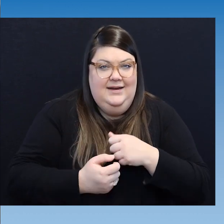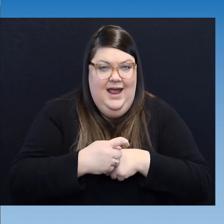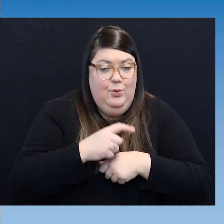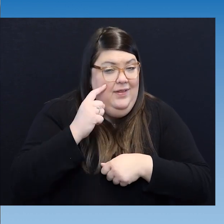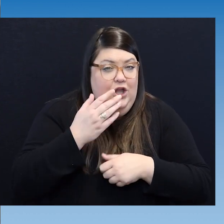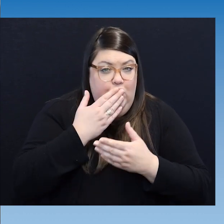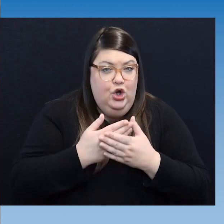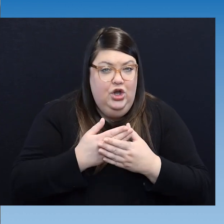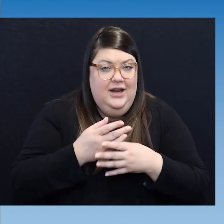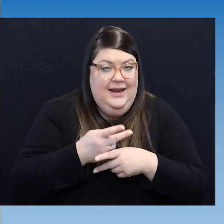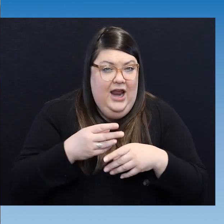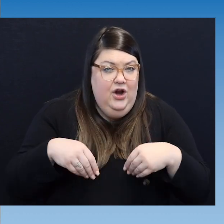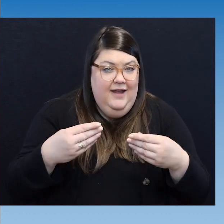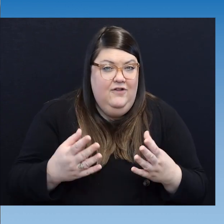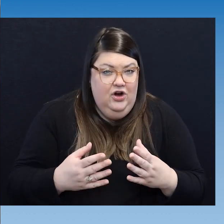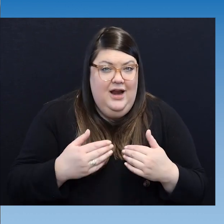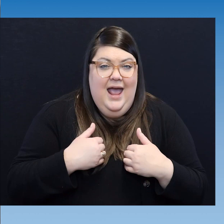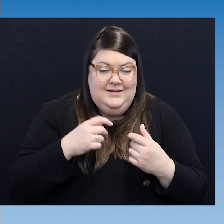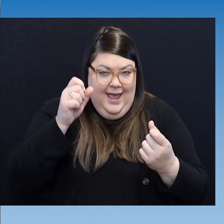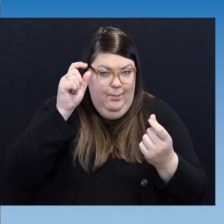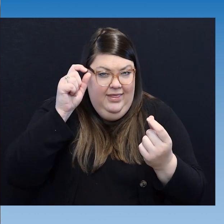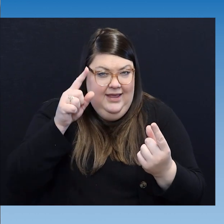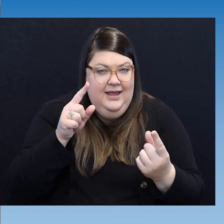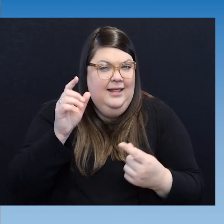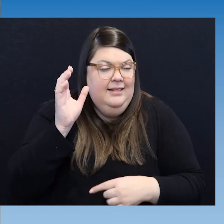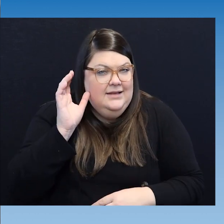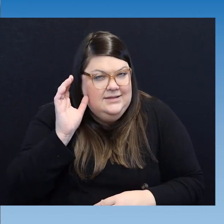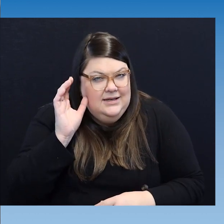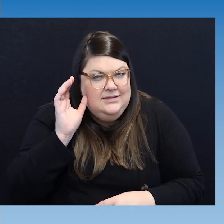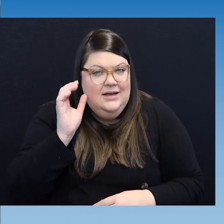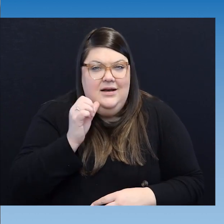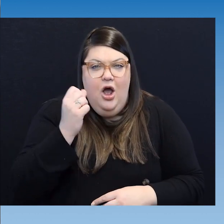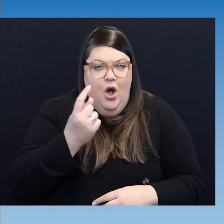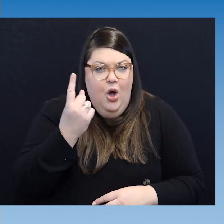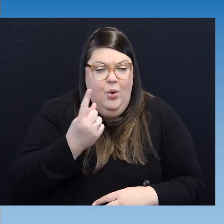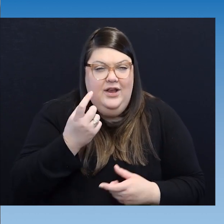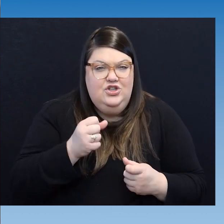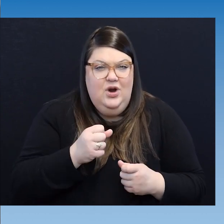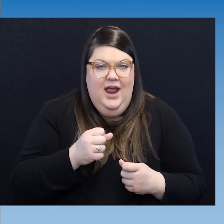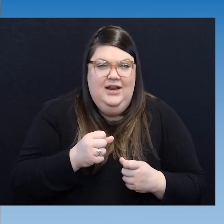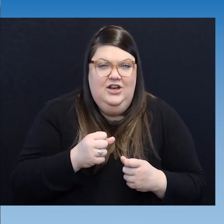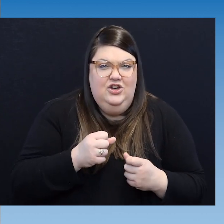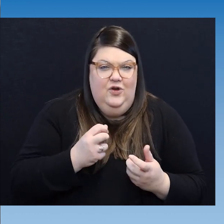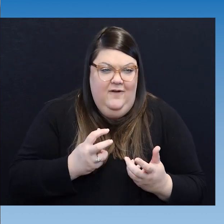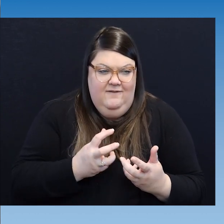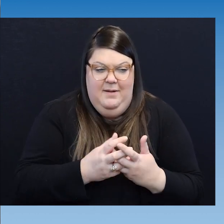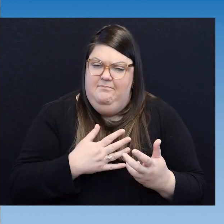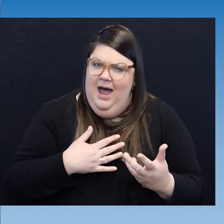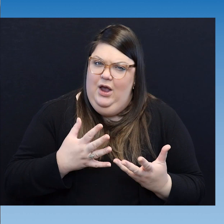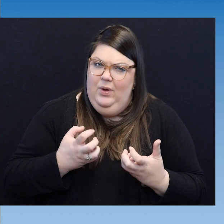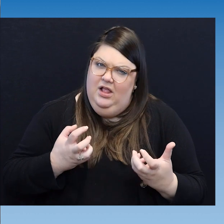think a good caregiver is one that has empathy, one who listens, not always trying to put your will into somebody else's life,